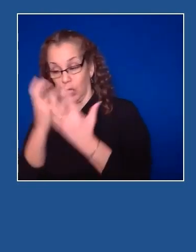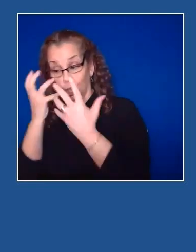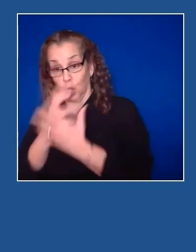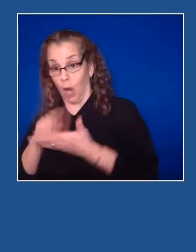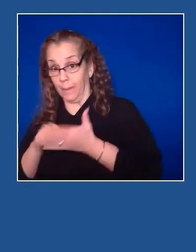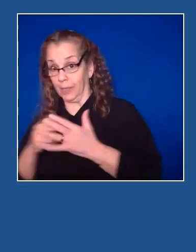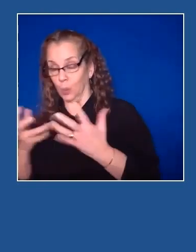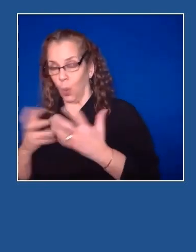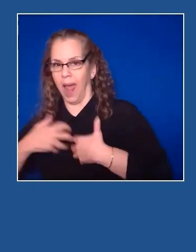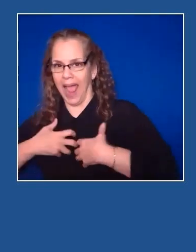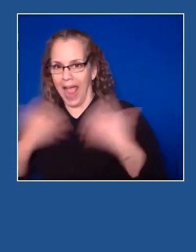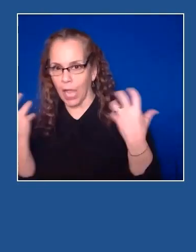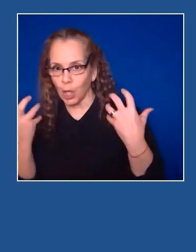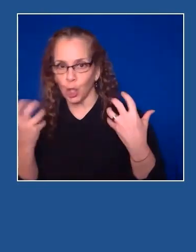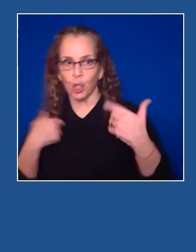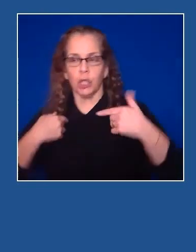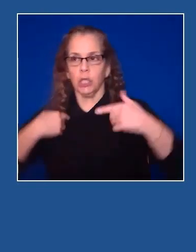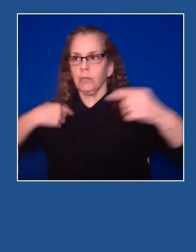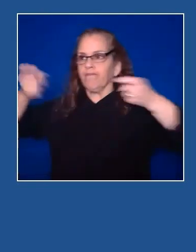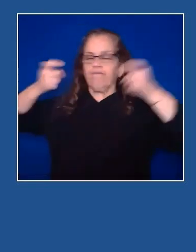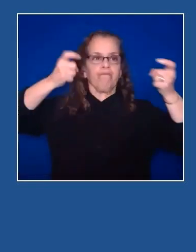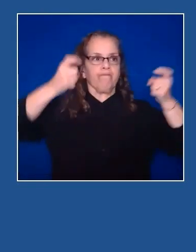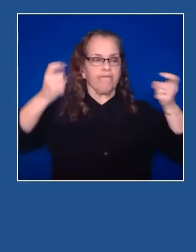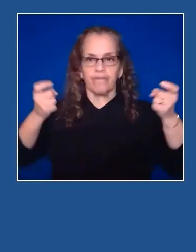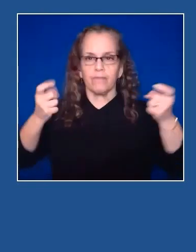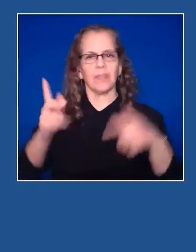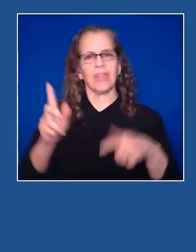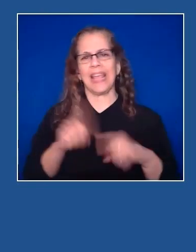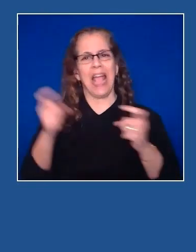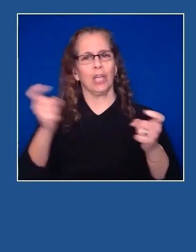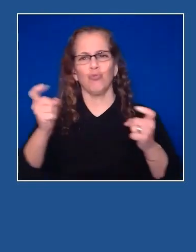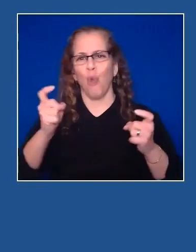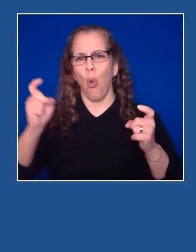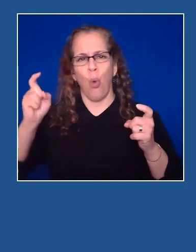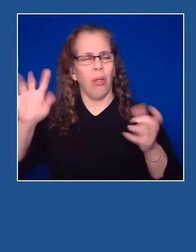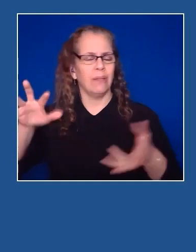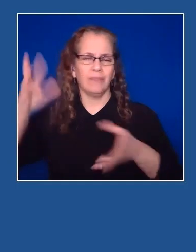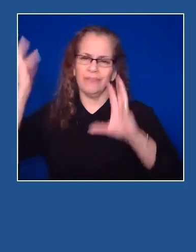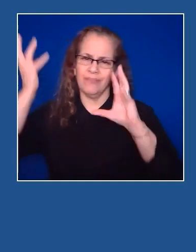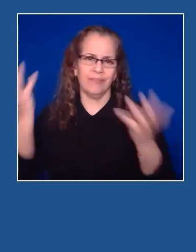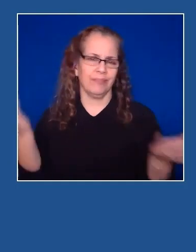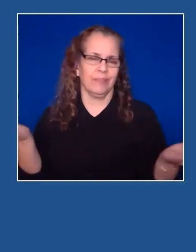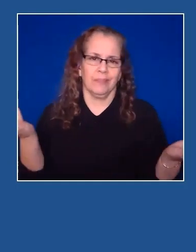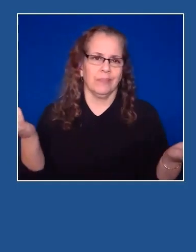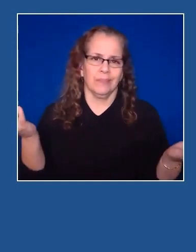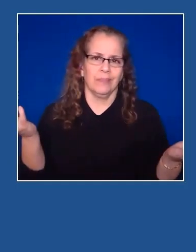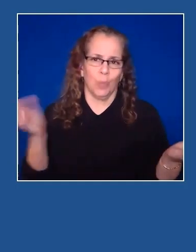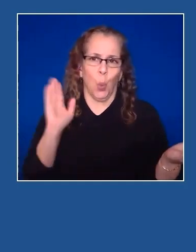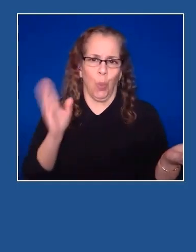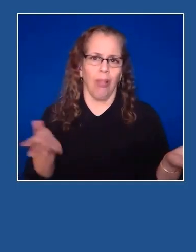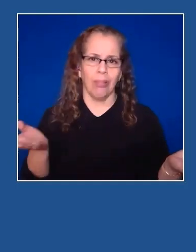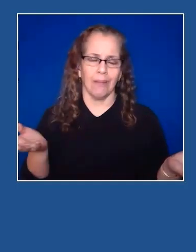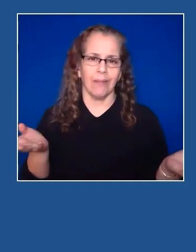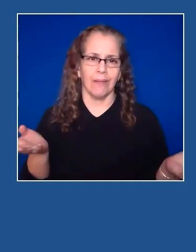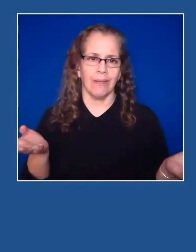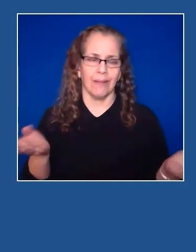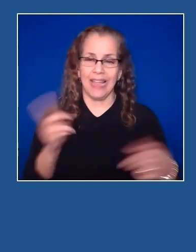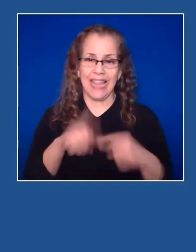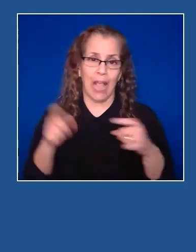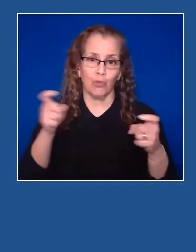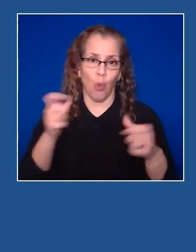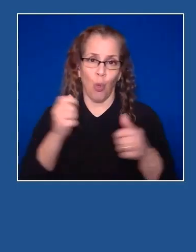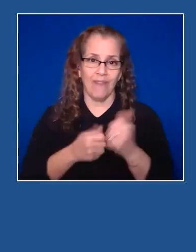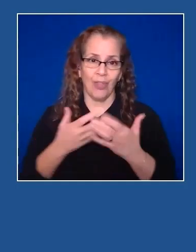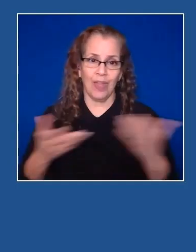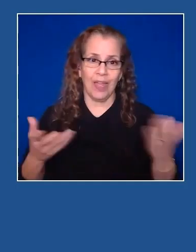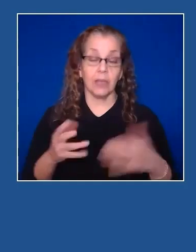to control things that we can't control and make a mess of things. Okay. So hands